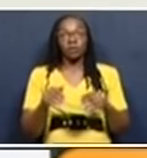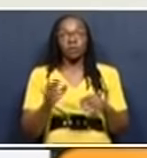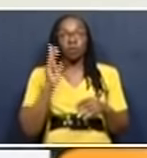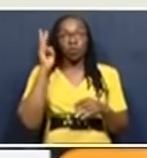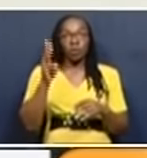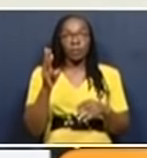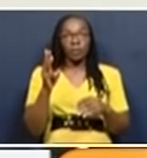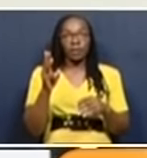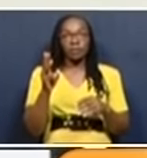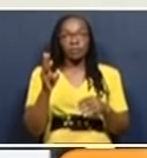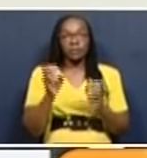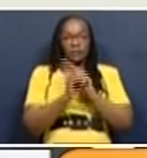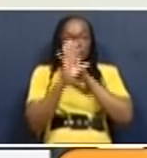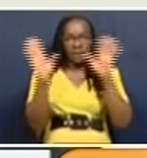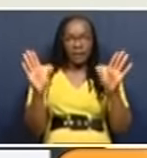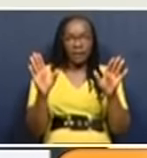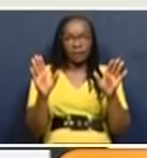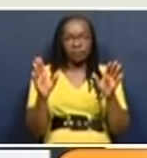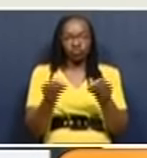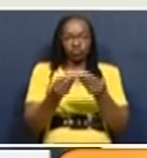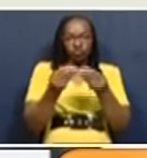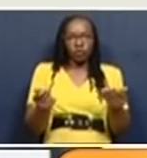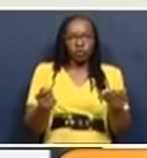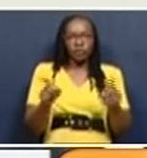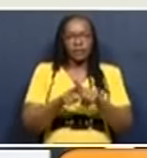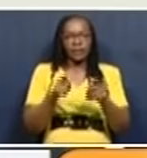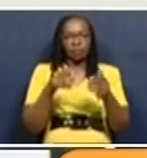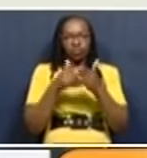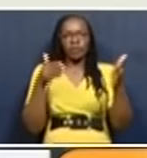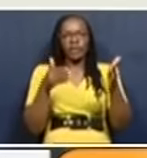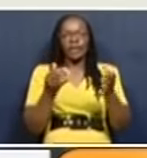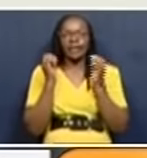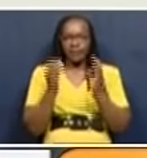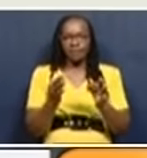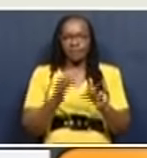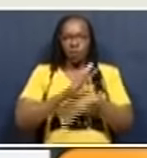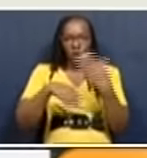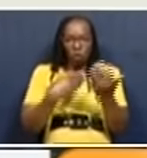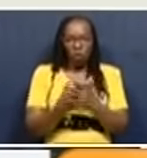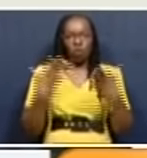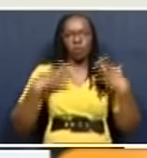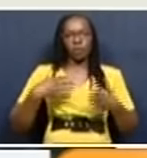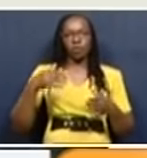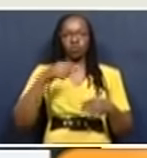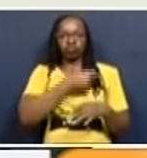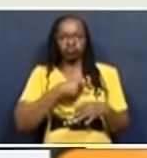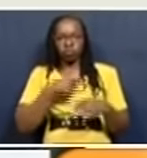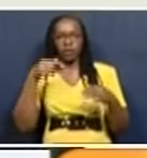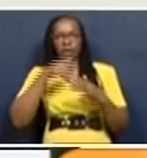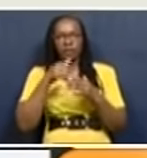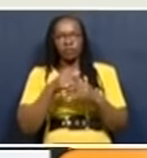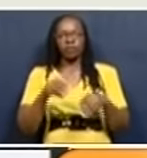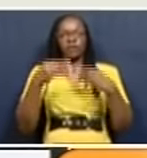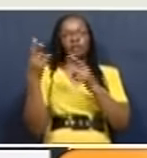significantly combated and prevented only if all stakeholders discharge their respective